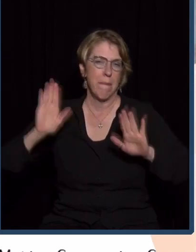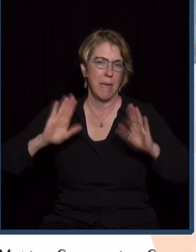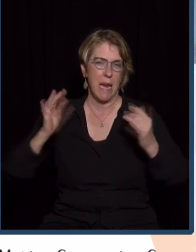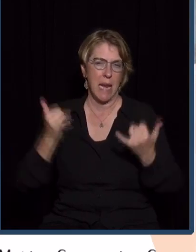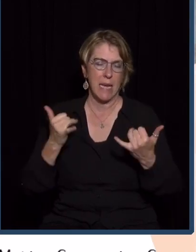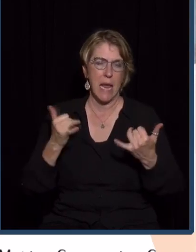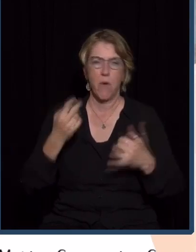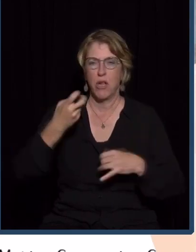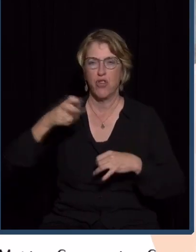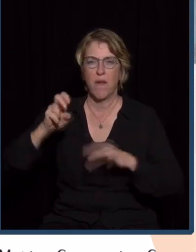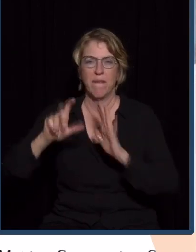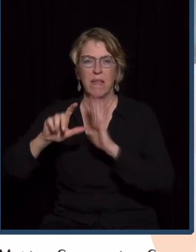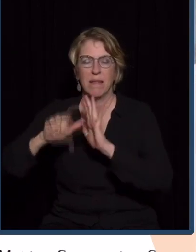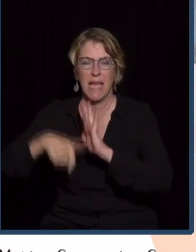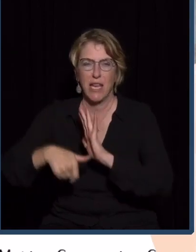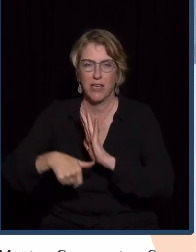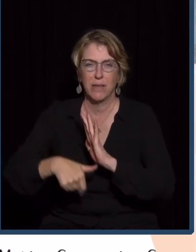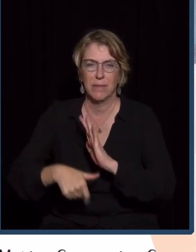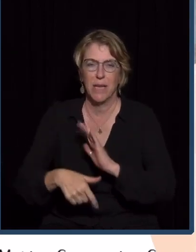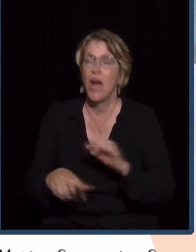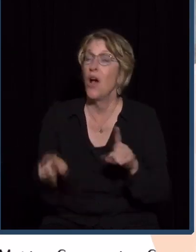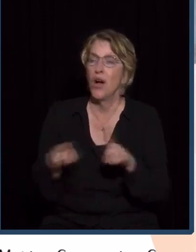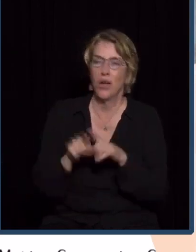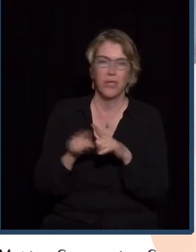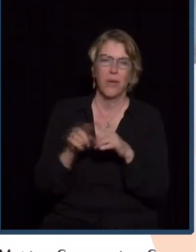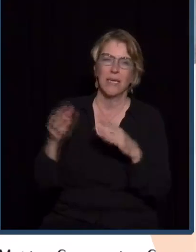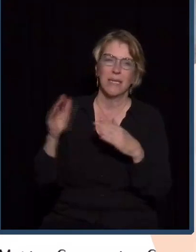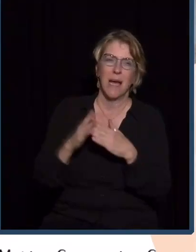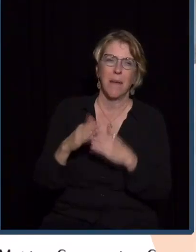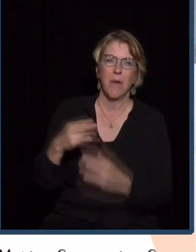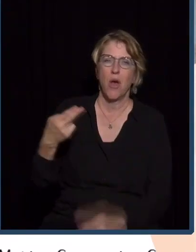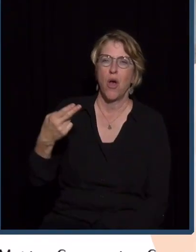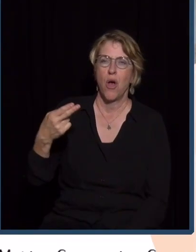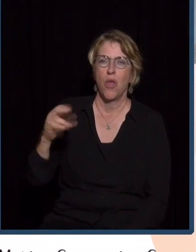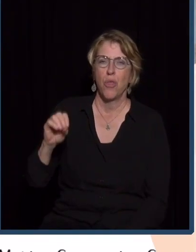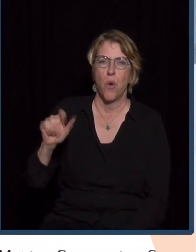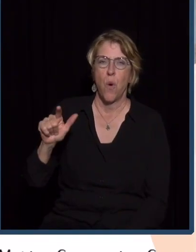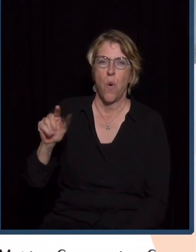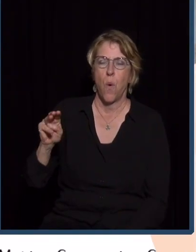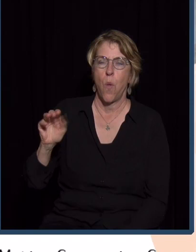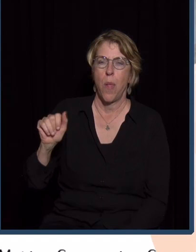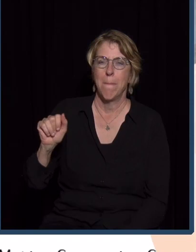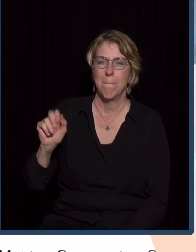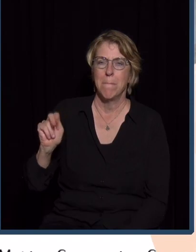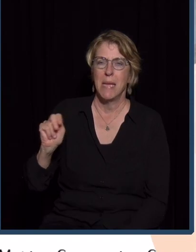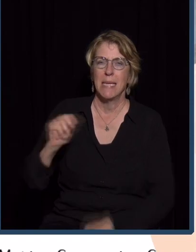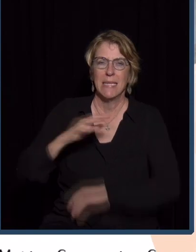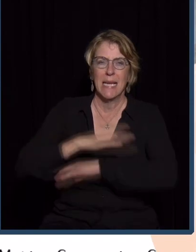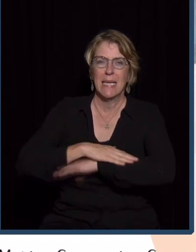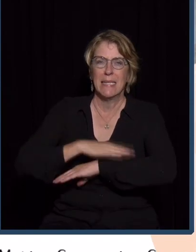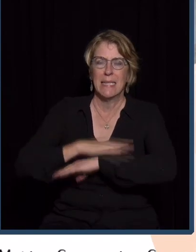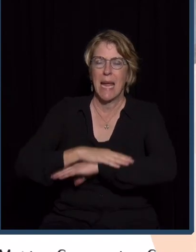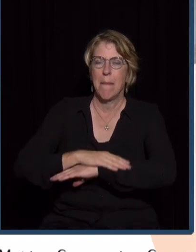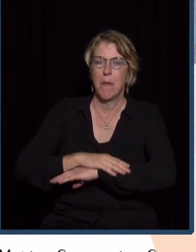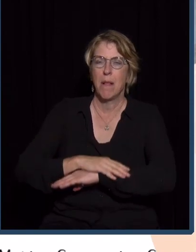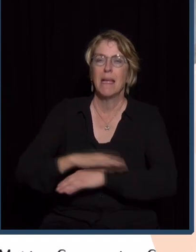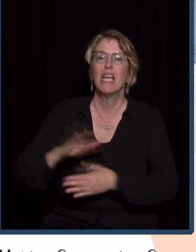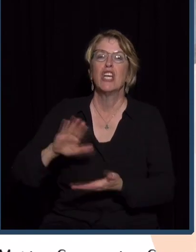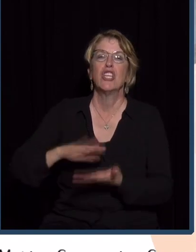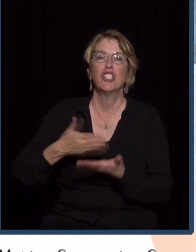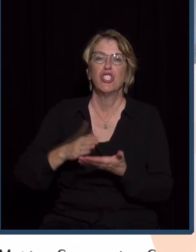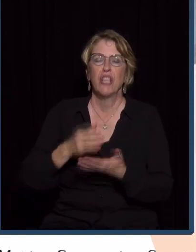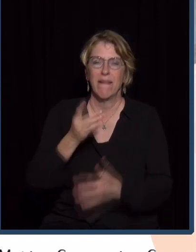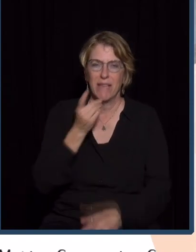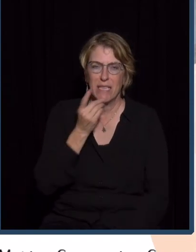final most delicious item is the Holman's Table Chef Dinner. Here you will head via limousine to a chef-crafted dinner